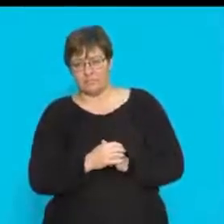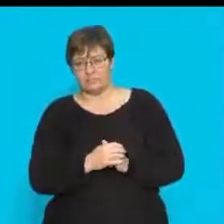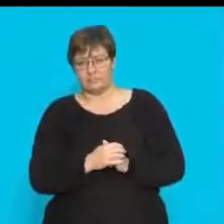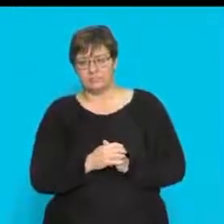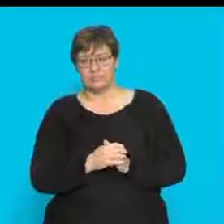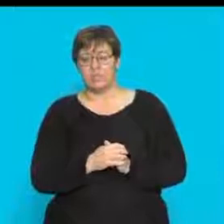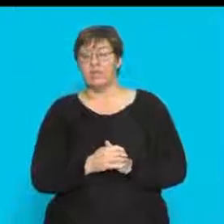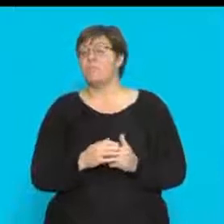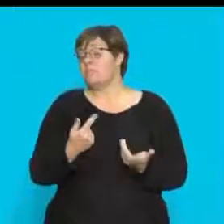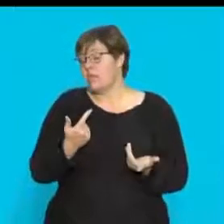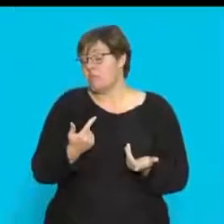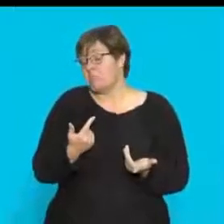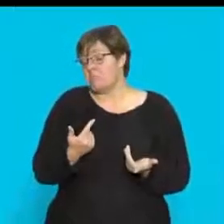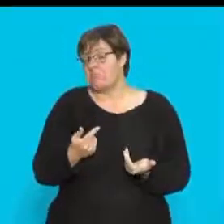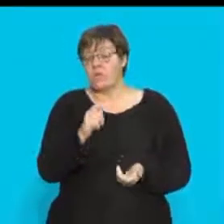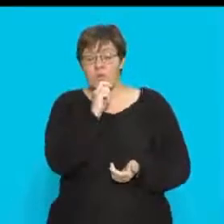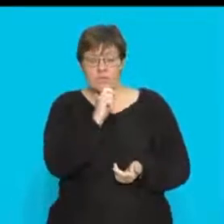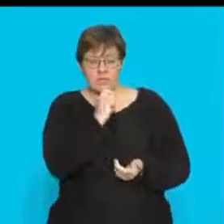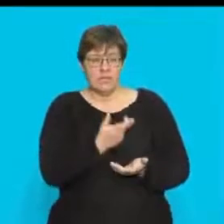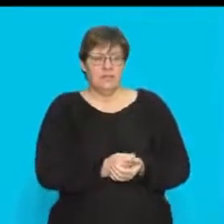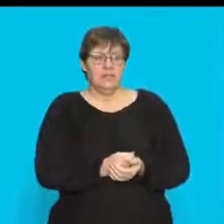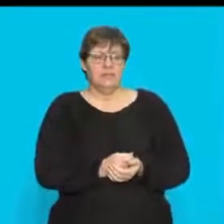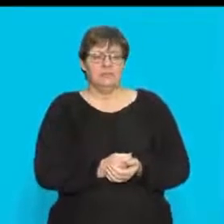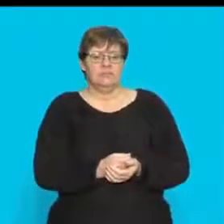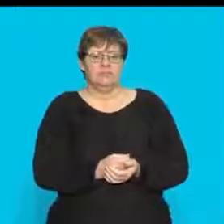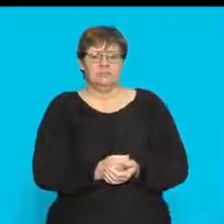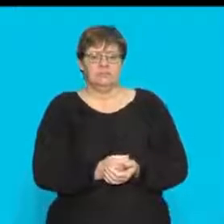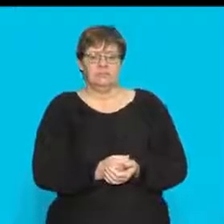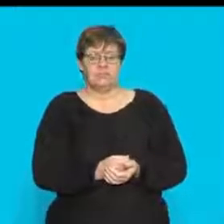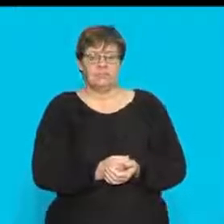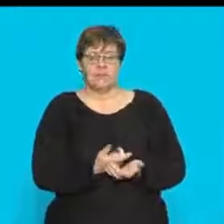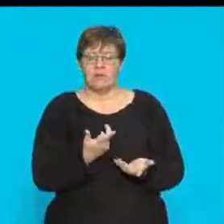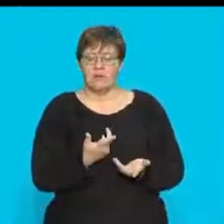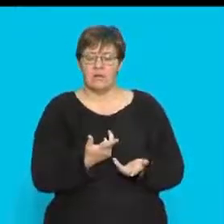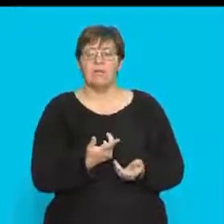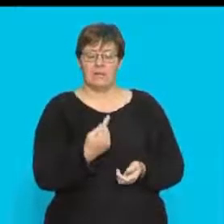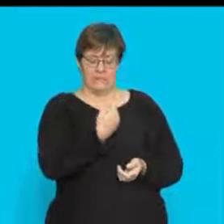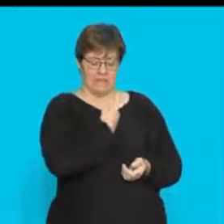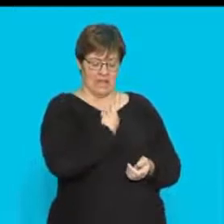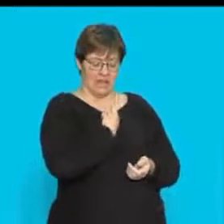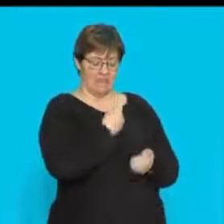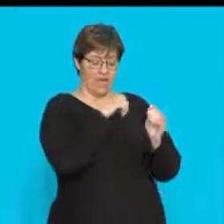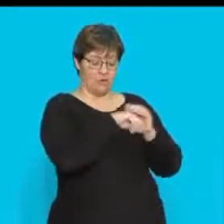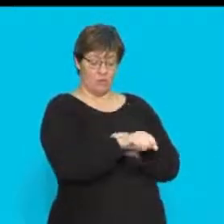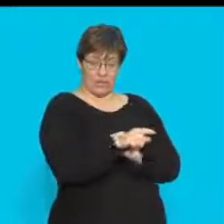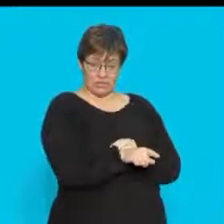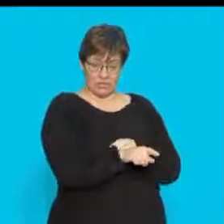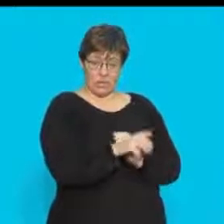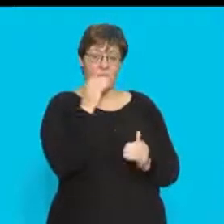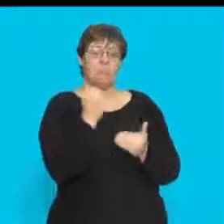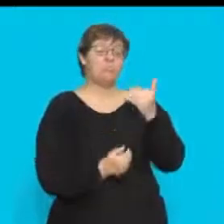predictable, all right? If I am going to use or undergo asexual reproduction,